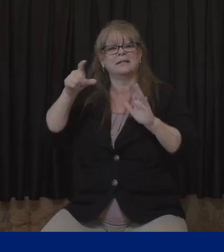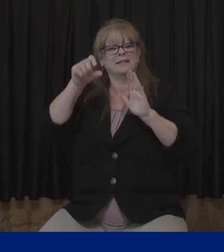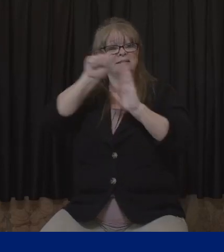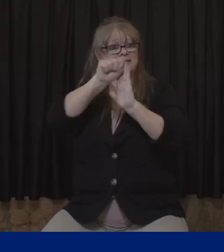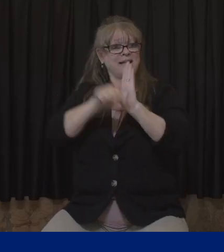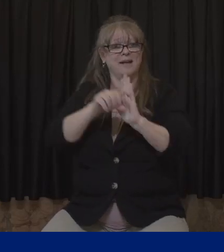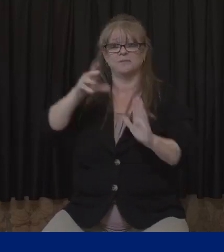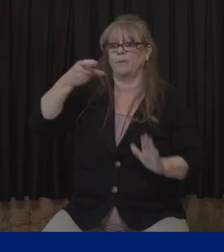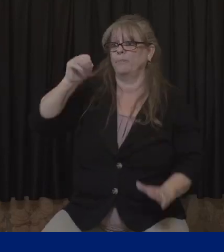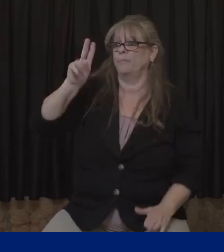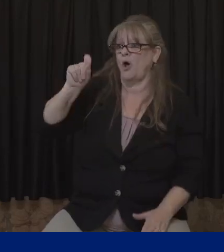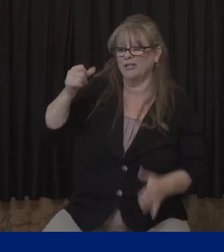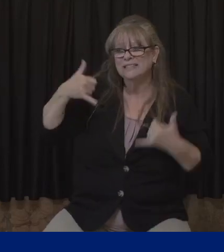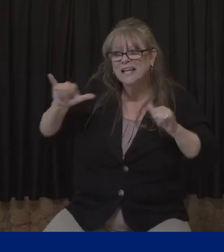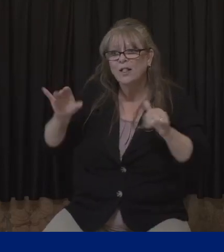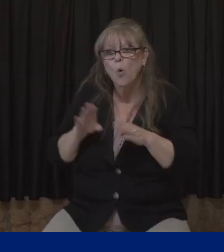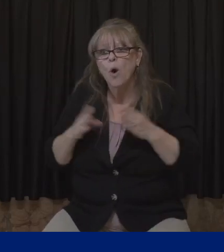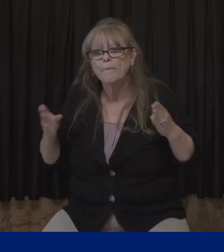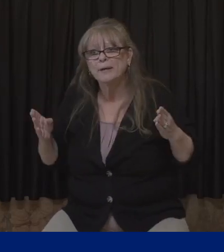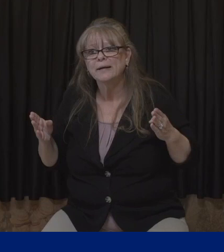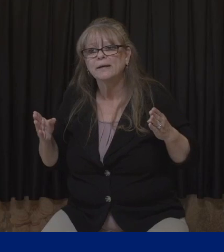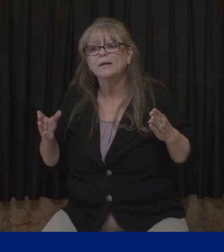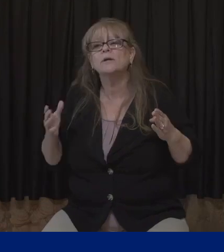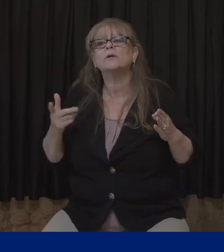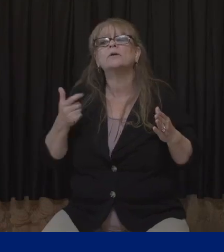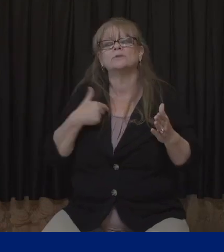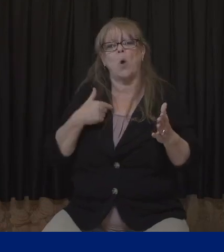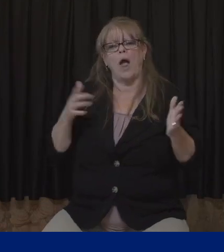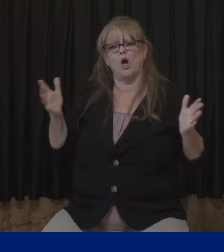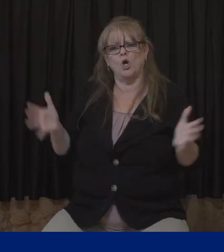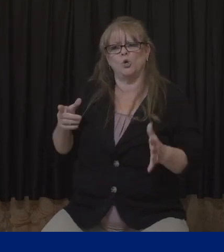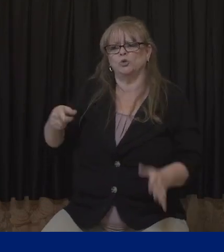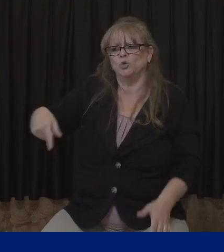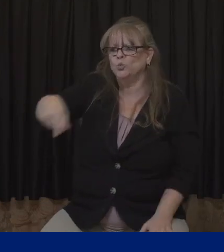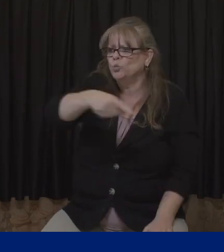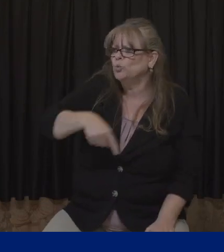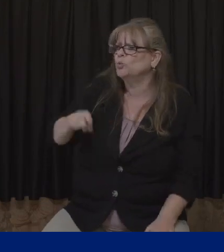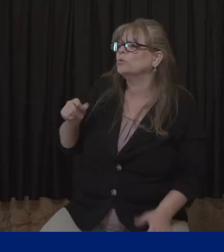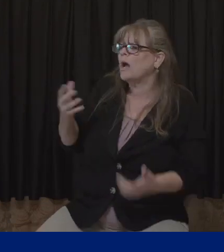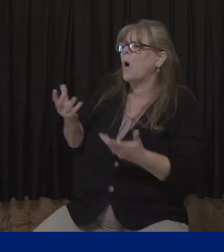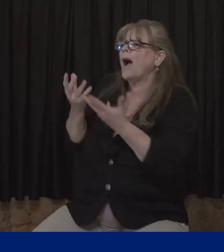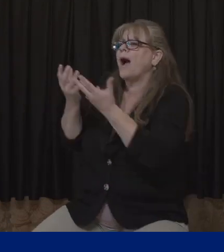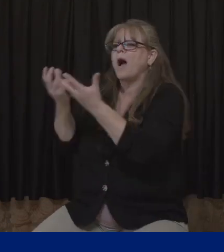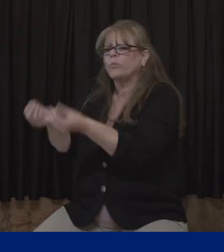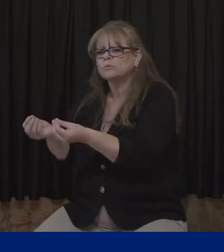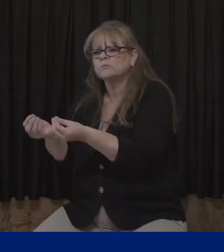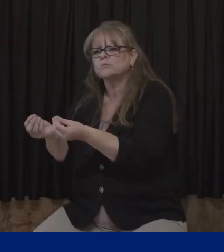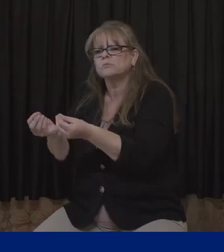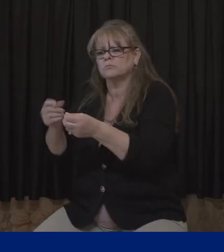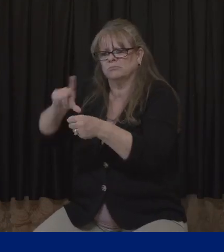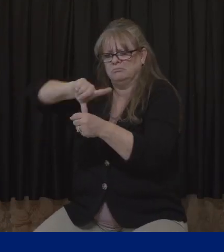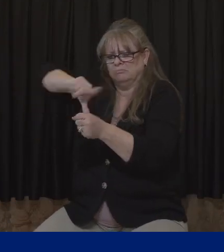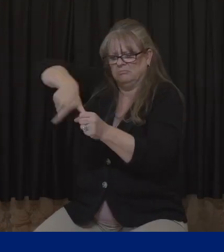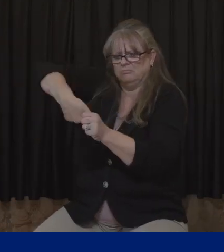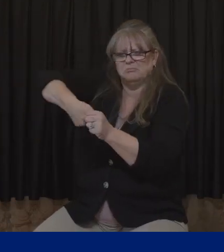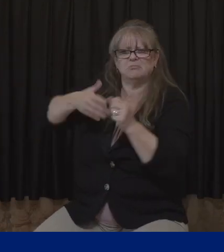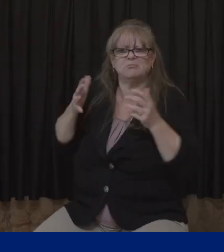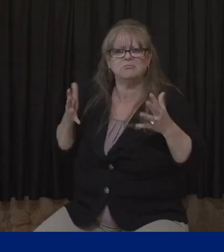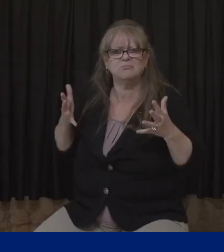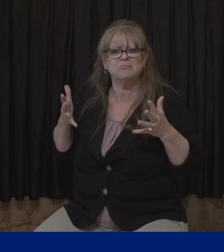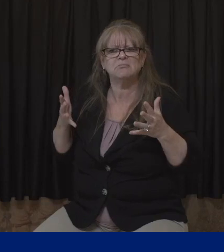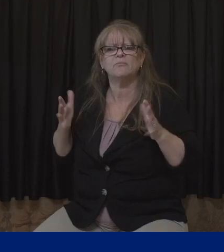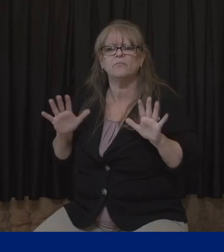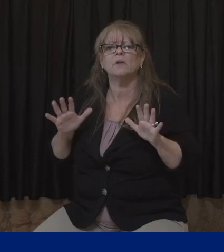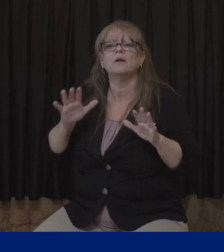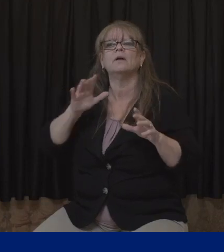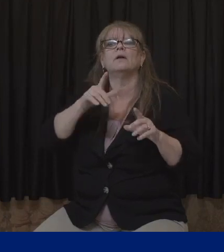support for outdoor living in our great, beautiful outdoors, which is why so many people live in beautiful western Colorado. But it's not yet ready